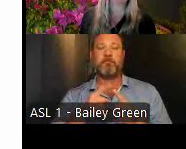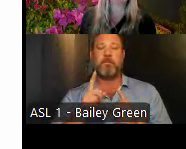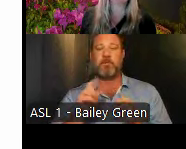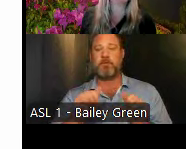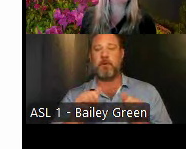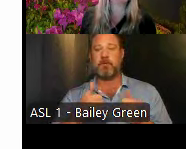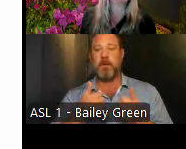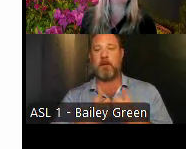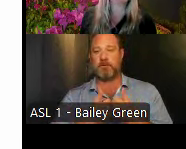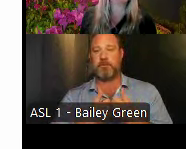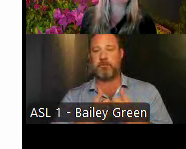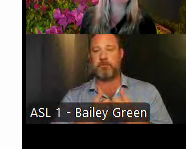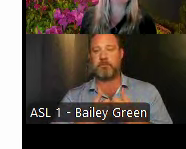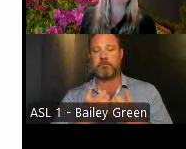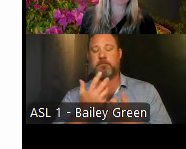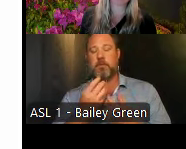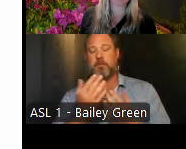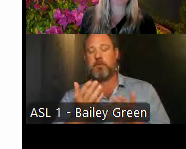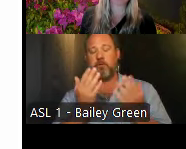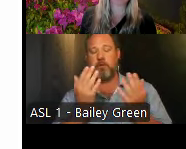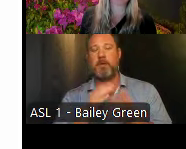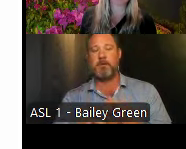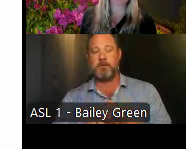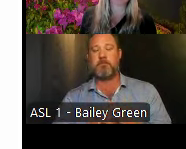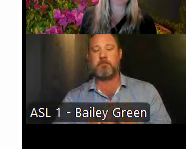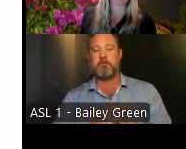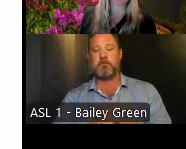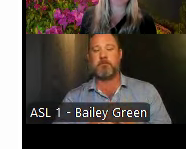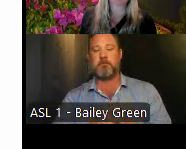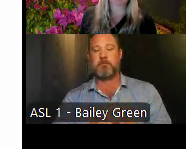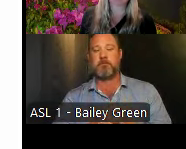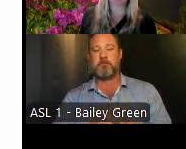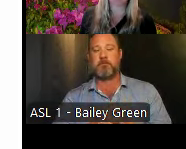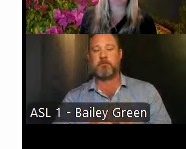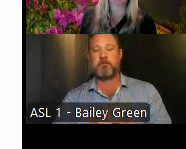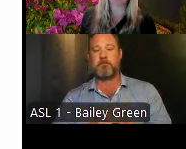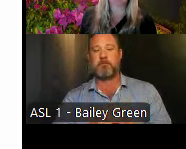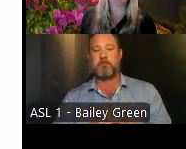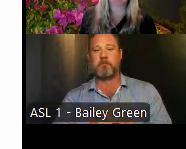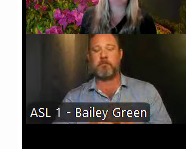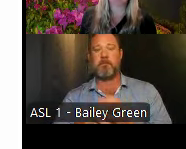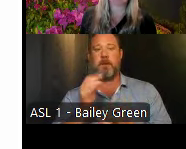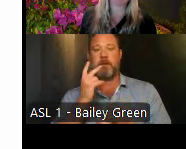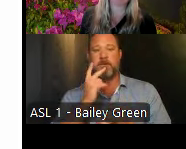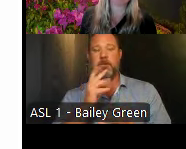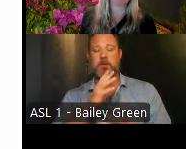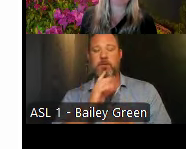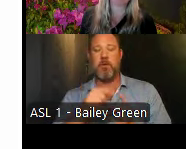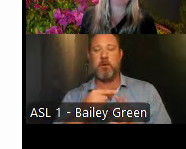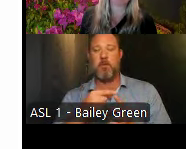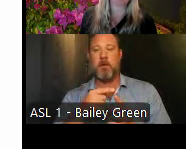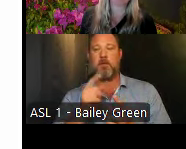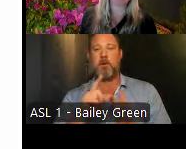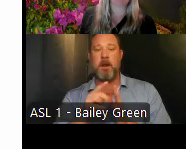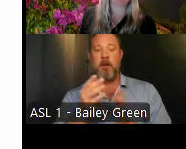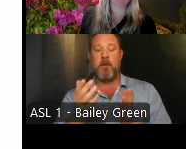challenged. So I just want to raise that to you and also see if in what you were talking about down the road, if